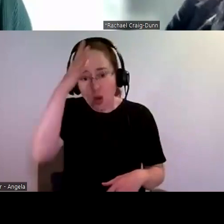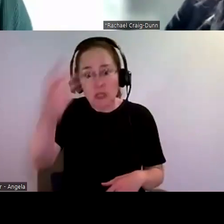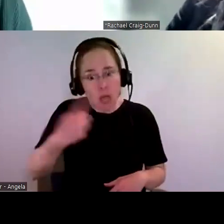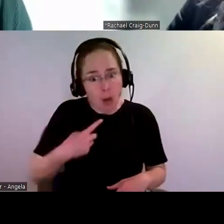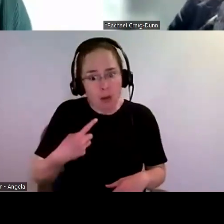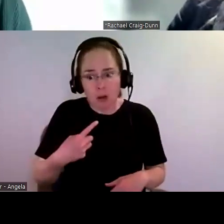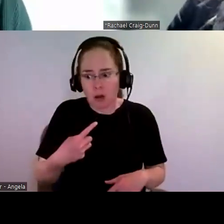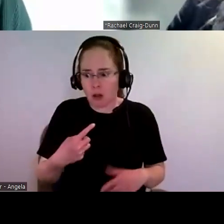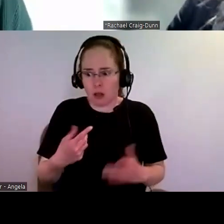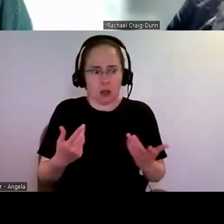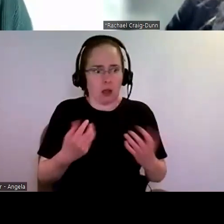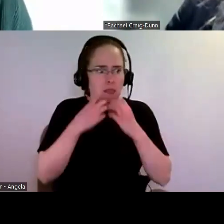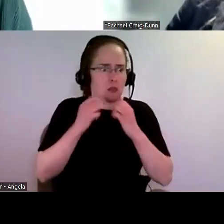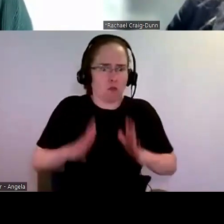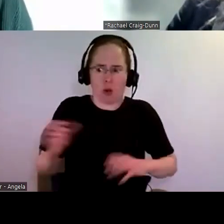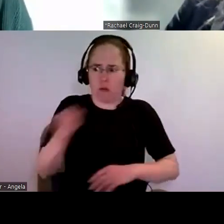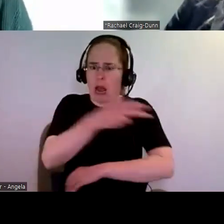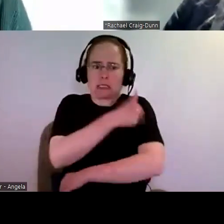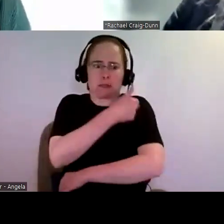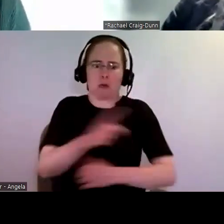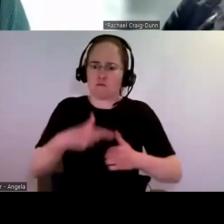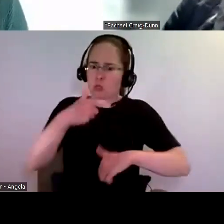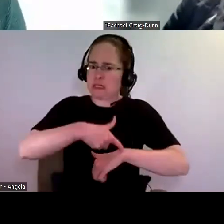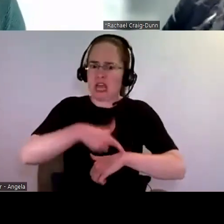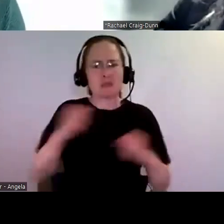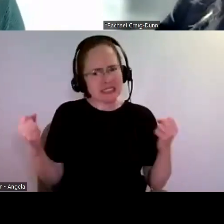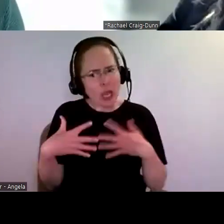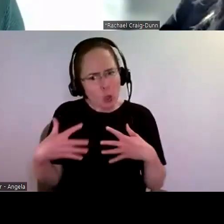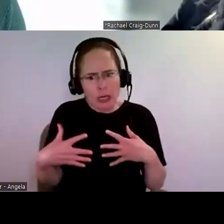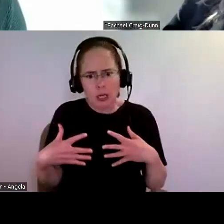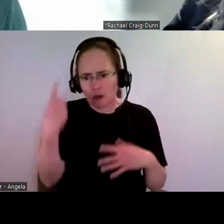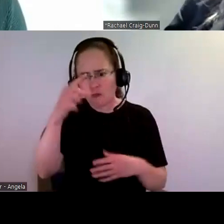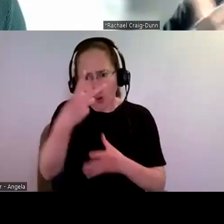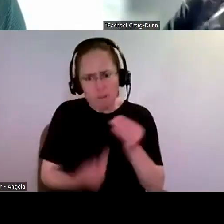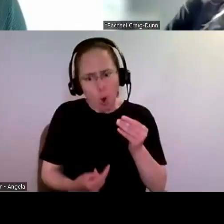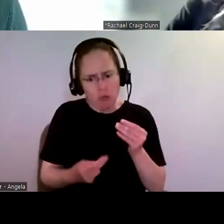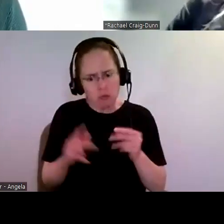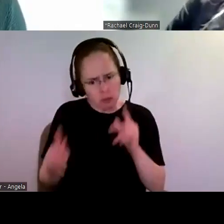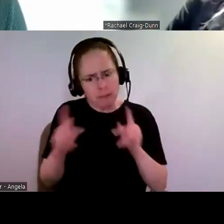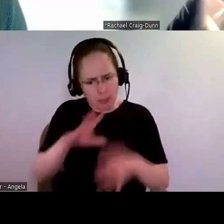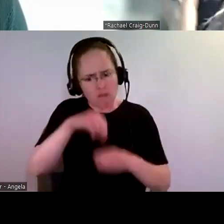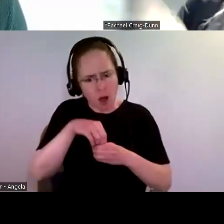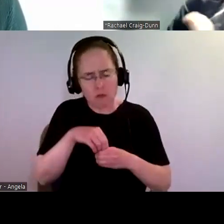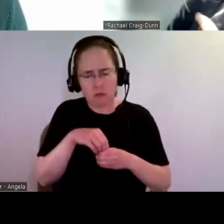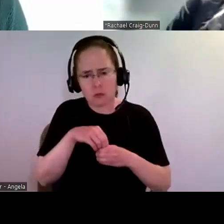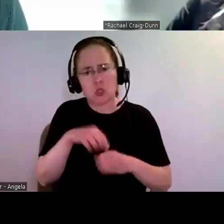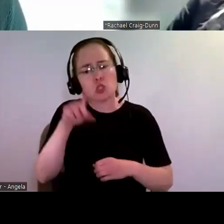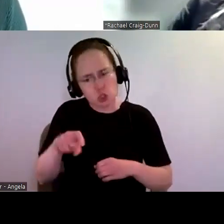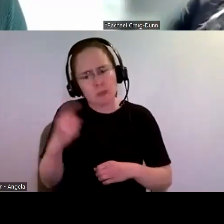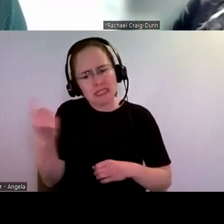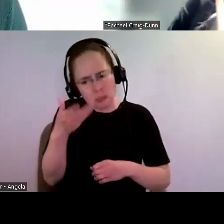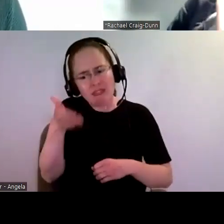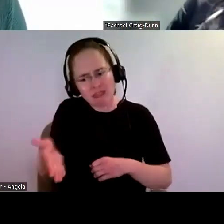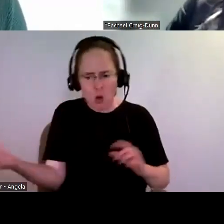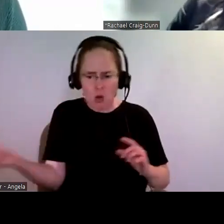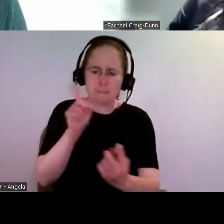and their loved one is hospitalized for the first time, it's so scary for both parties. Somebody should meet with